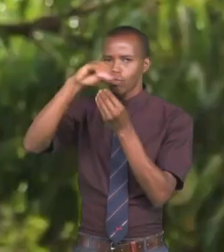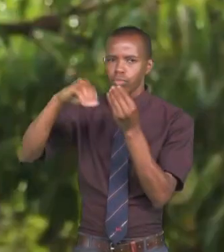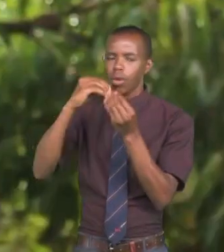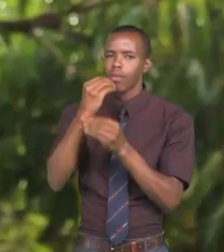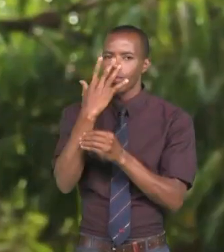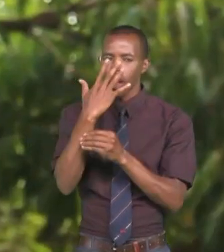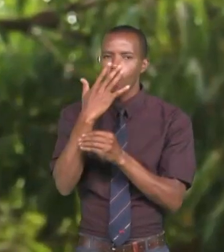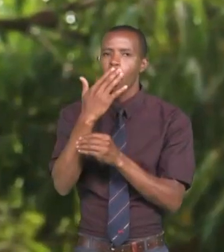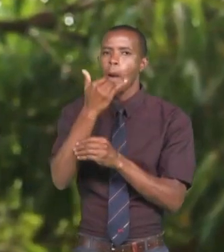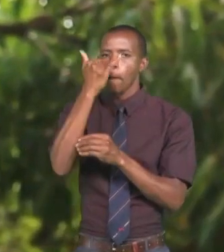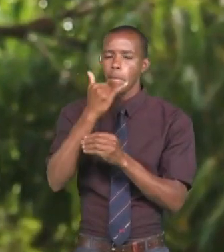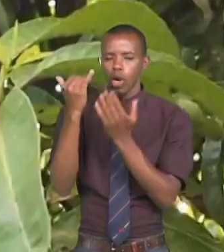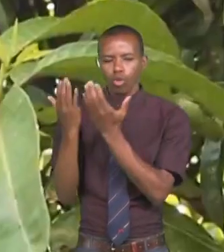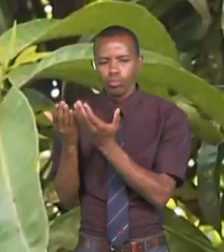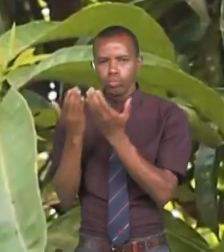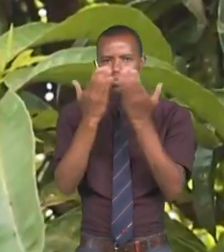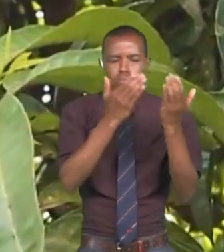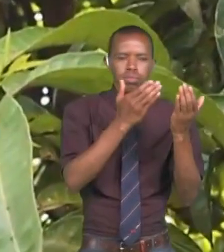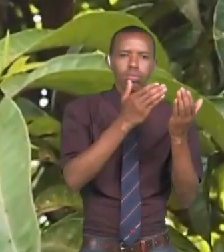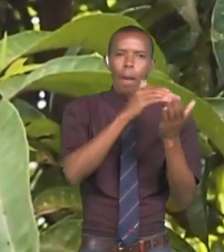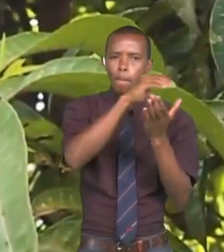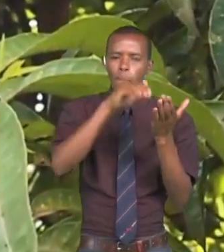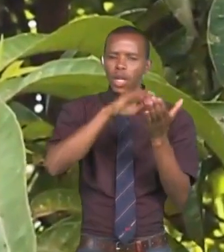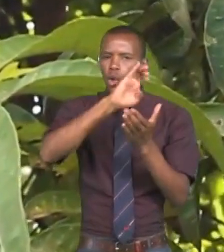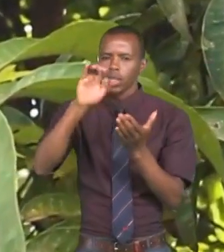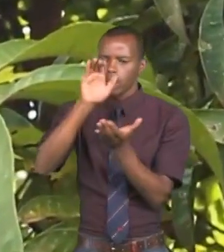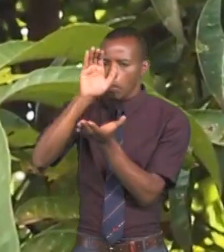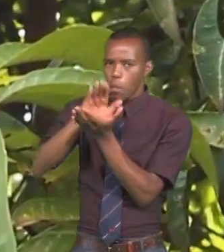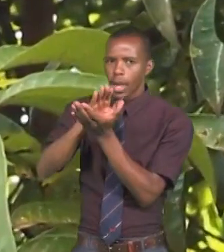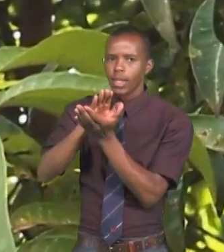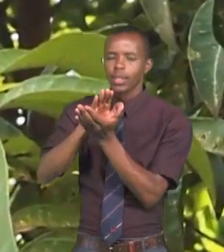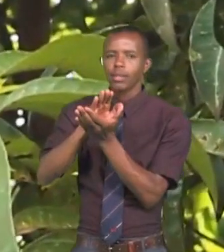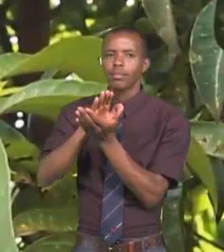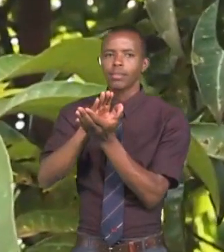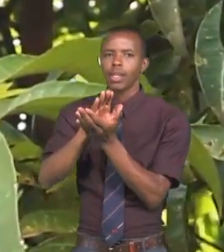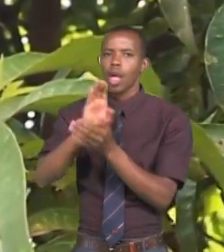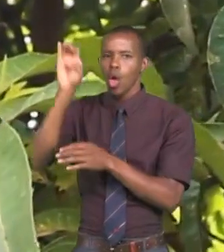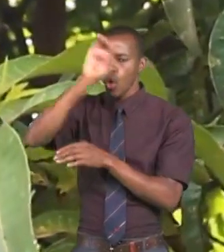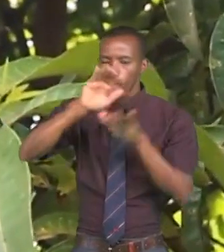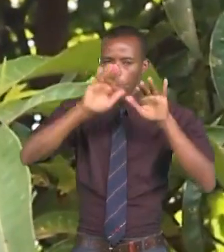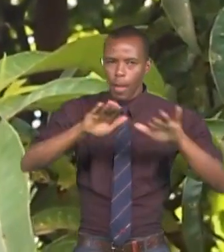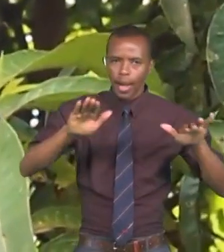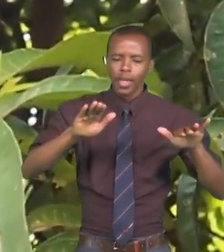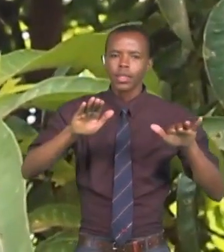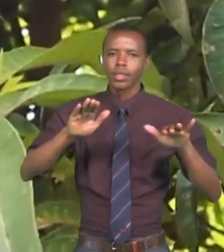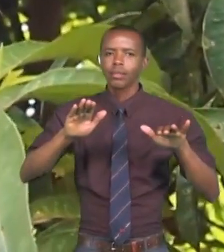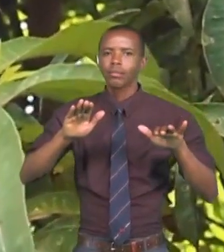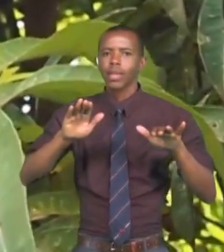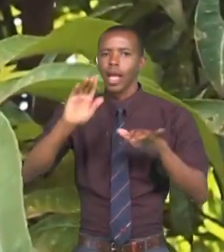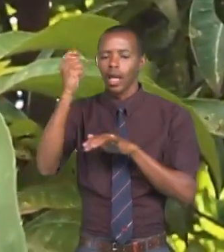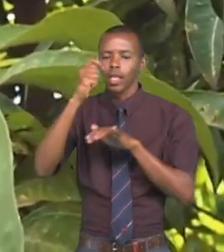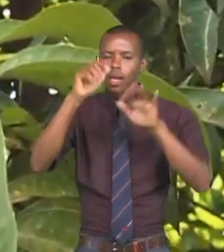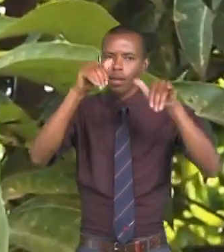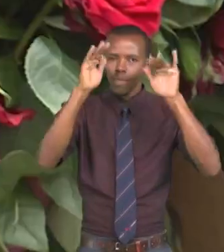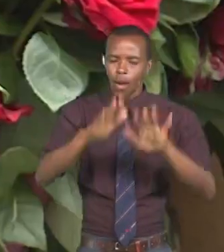and mango exported to the Middle East are repackaged and resold in the European markets at a premium, with Kenyan